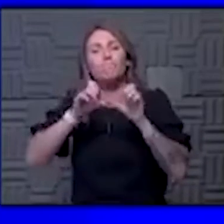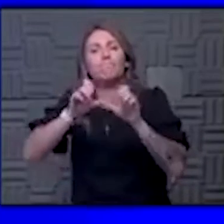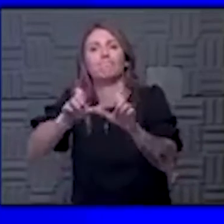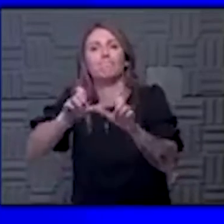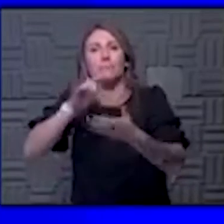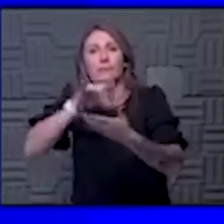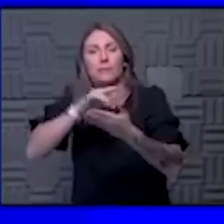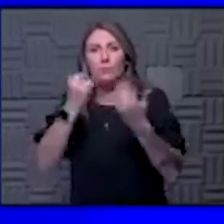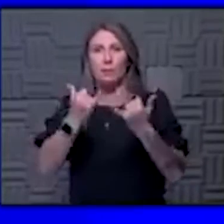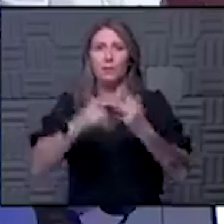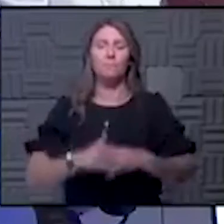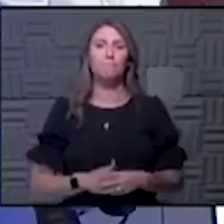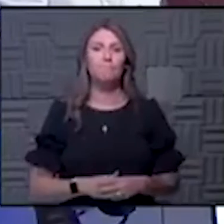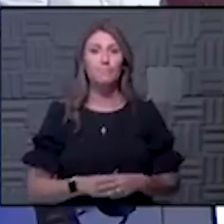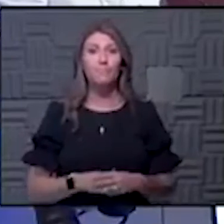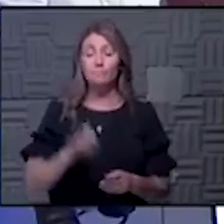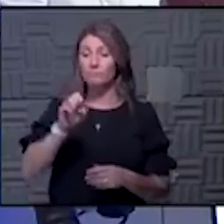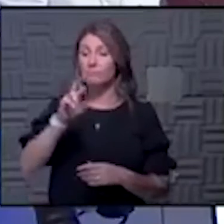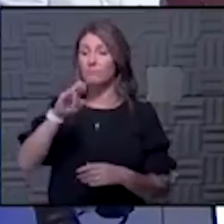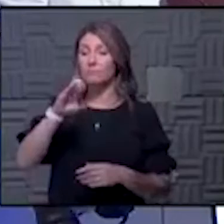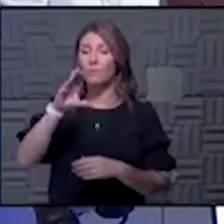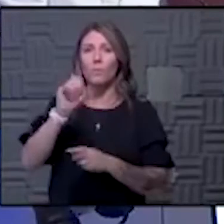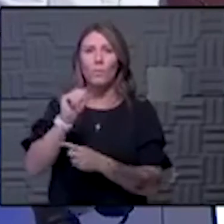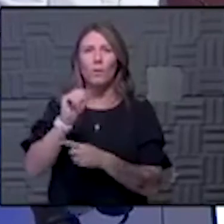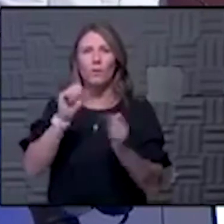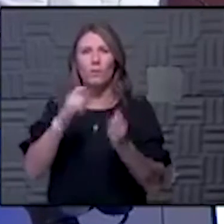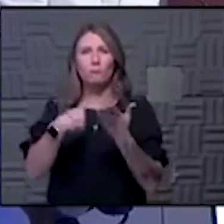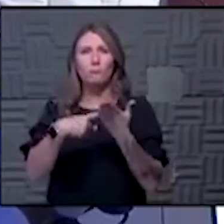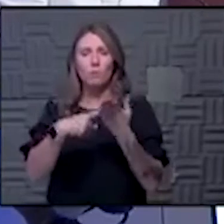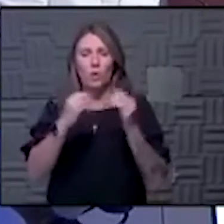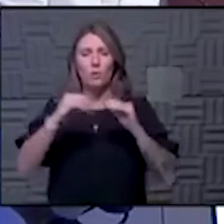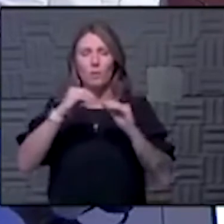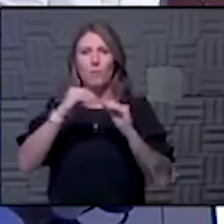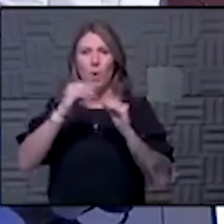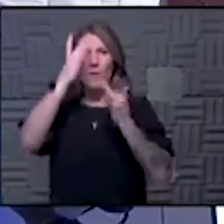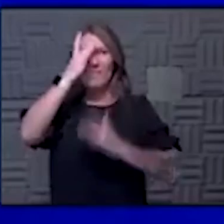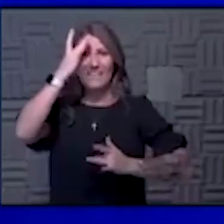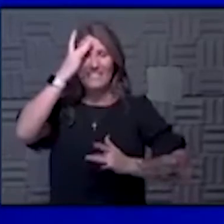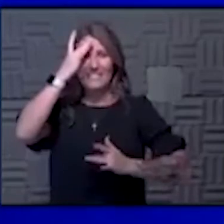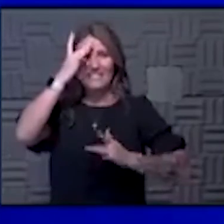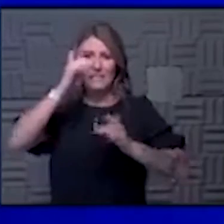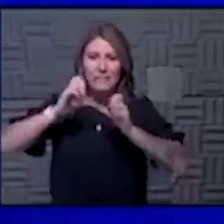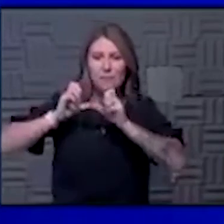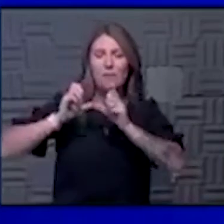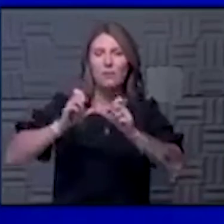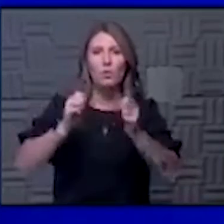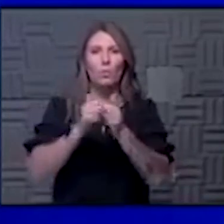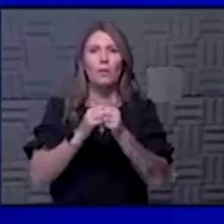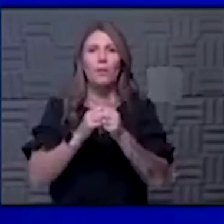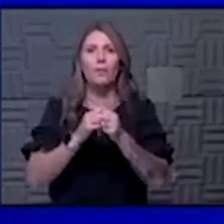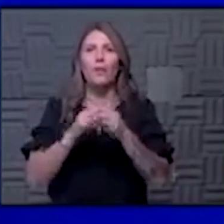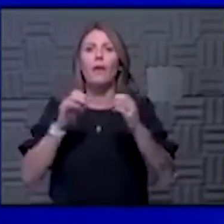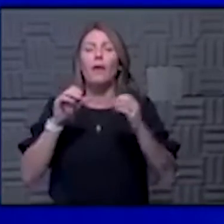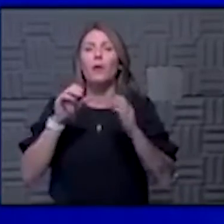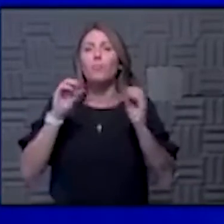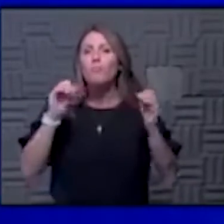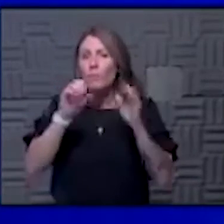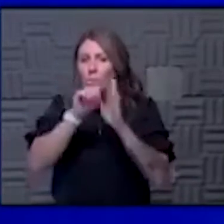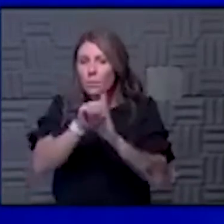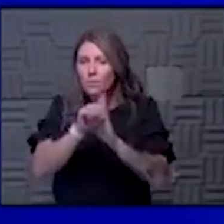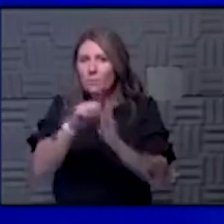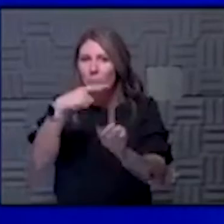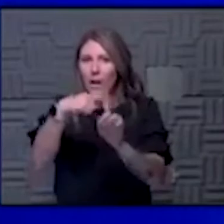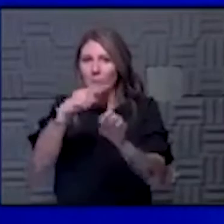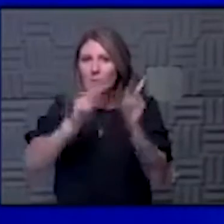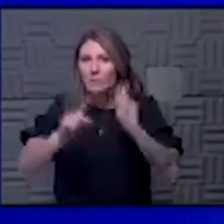now. Erica says, can you talk more about the disease progression in asymptomatic positive people? Will they